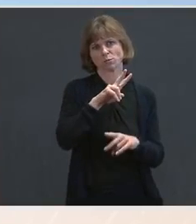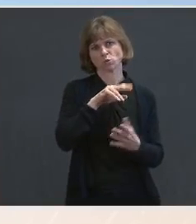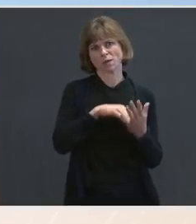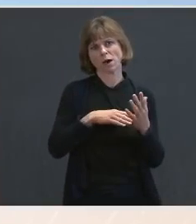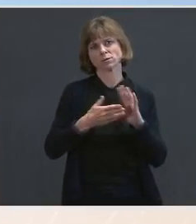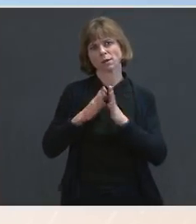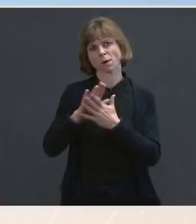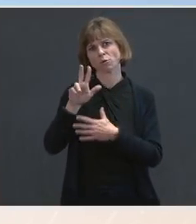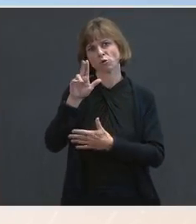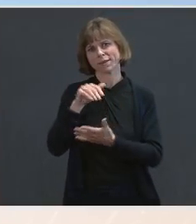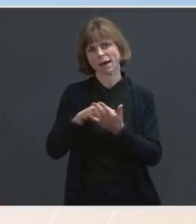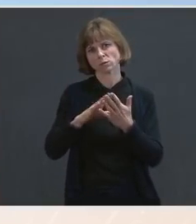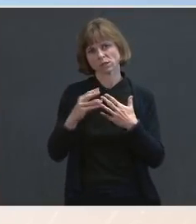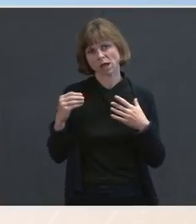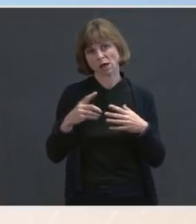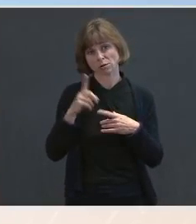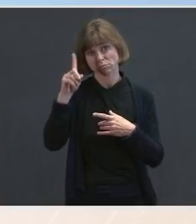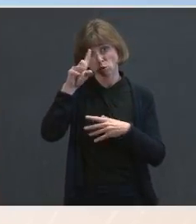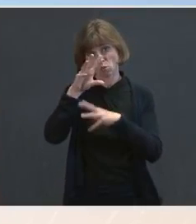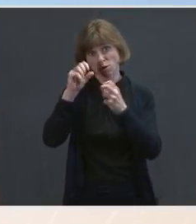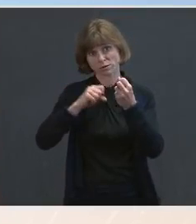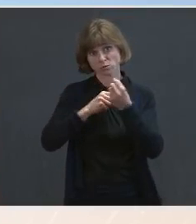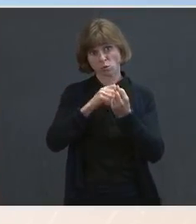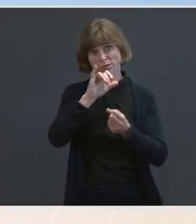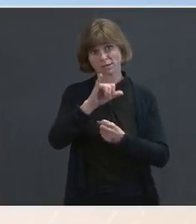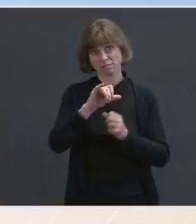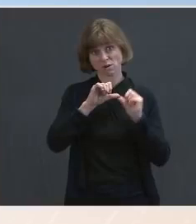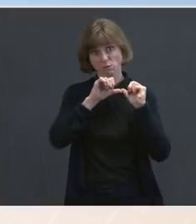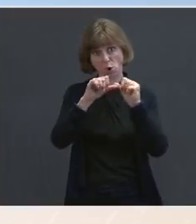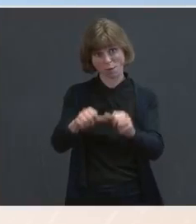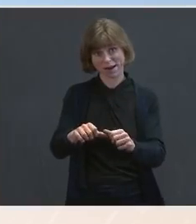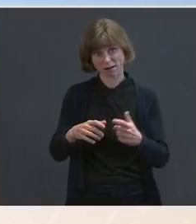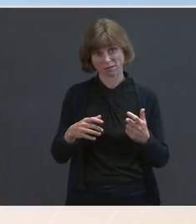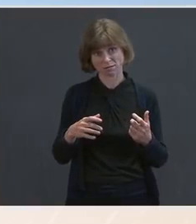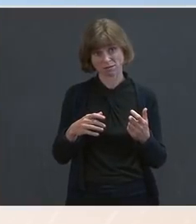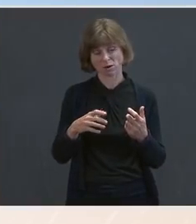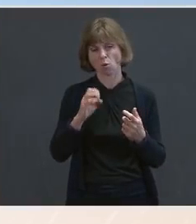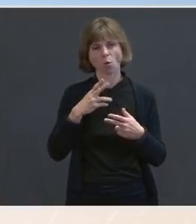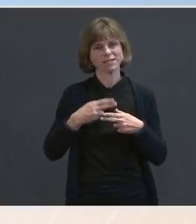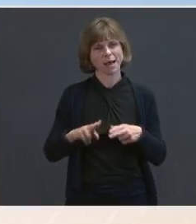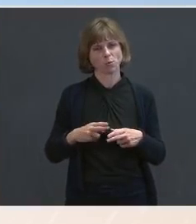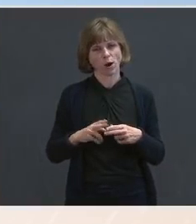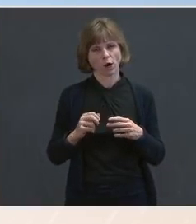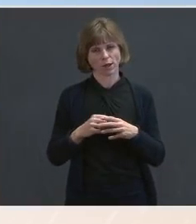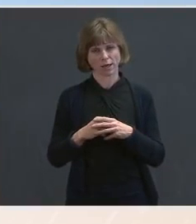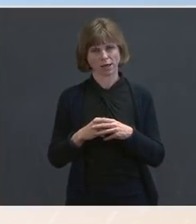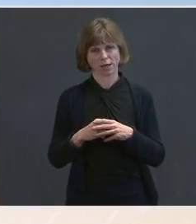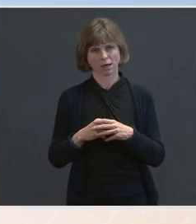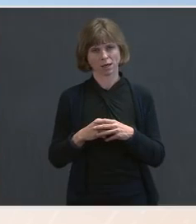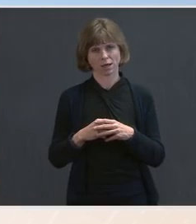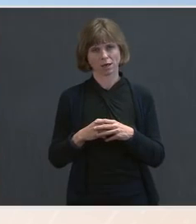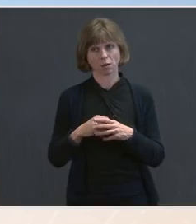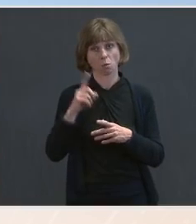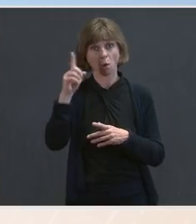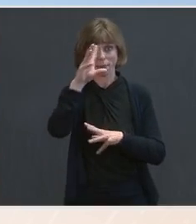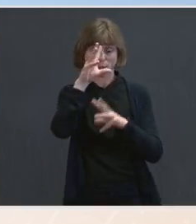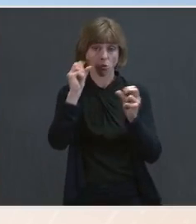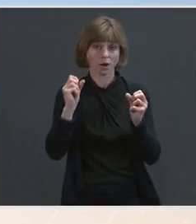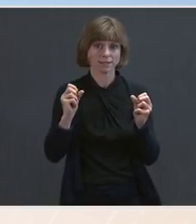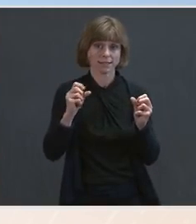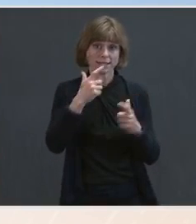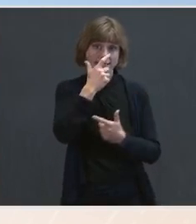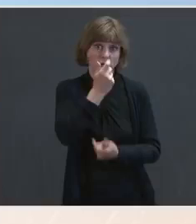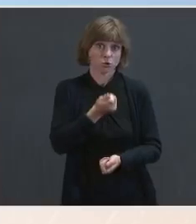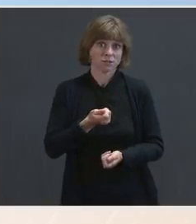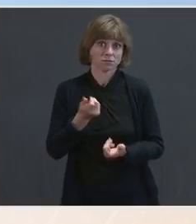With the president's support making that expansion permanent, or any of the other temporary expansions in the bill permanent? Well, the president is interested